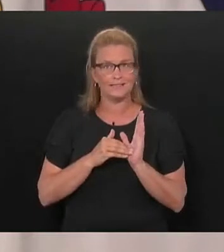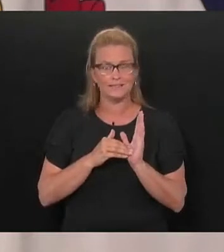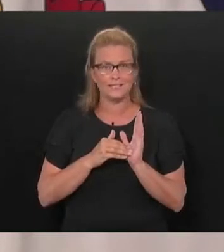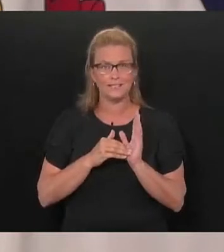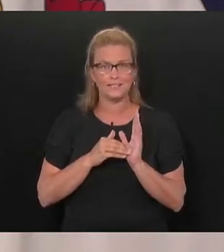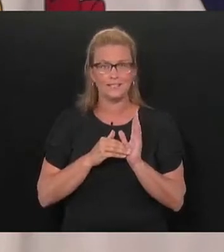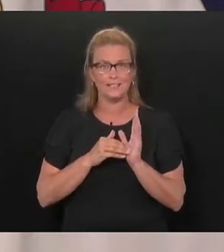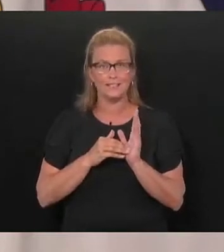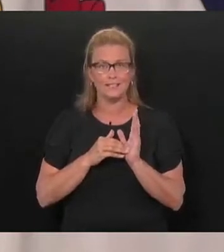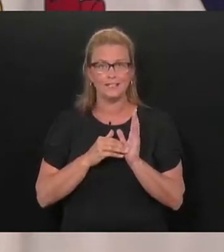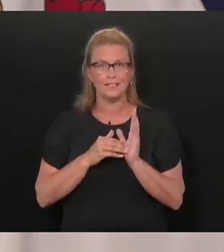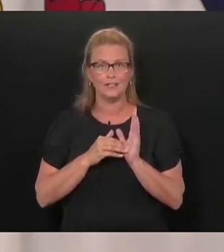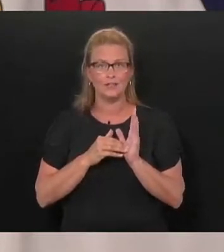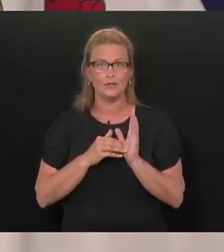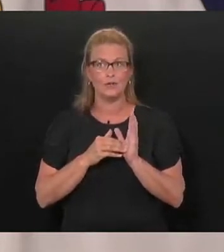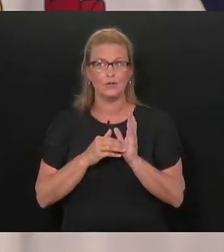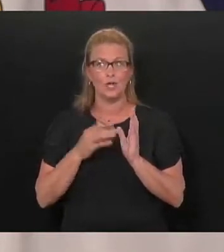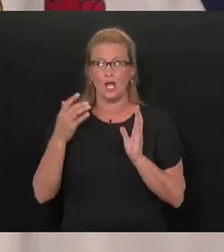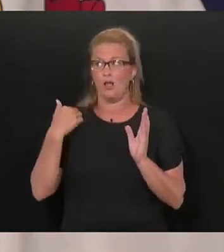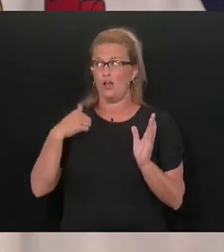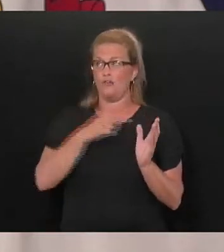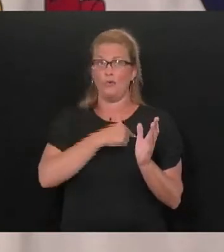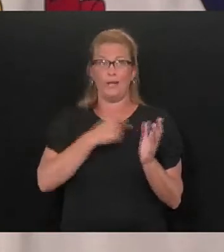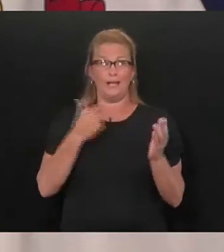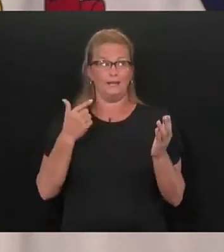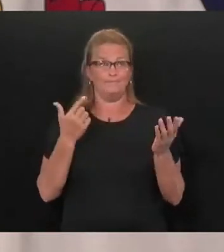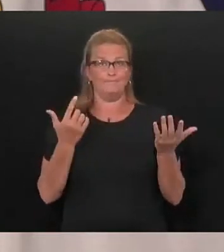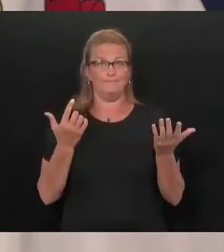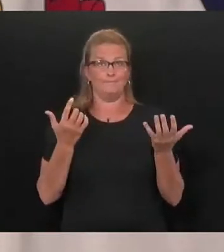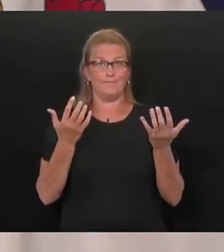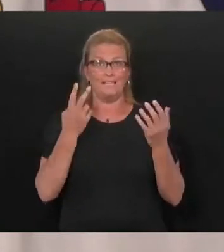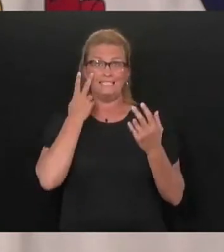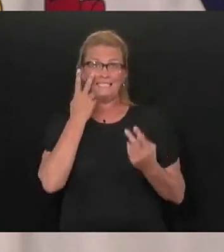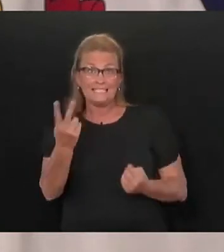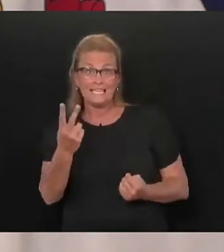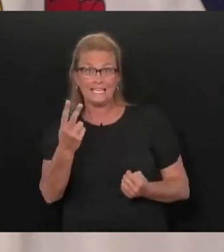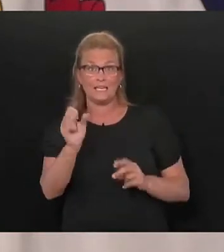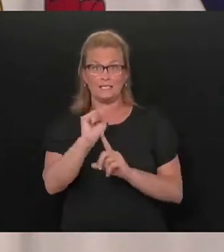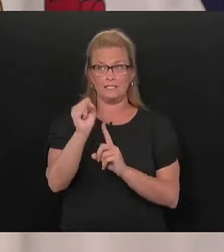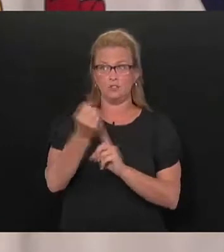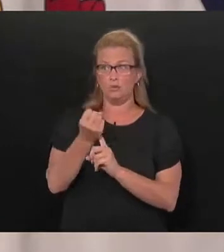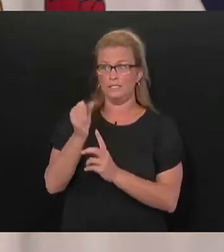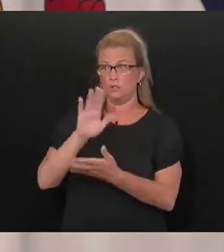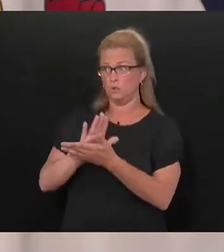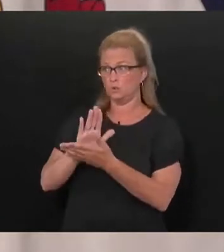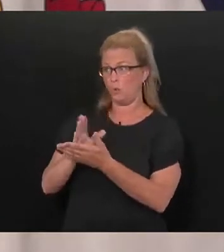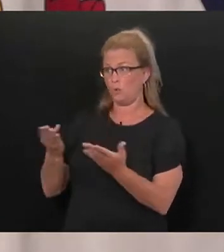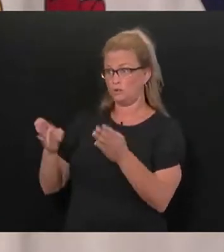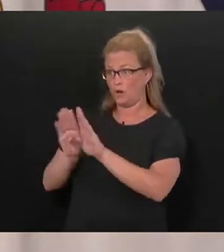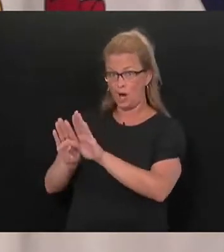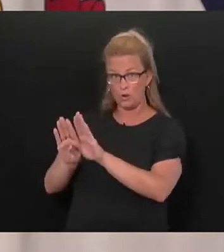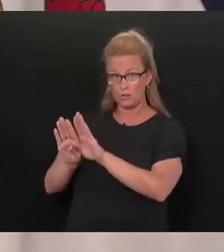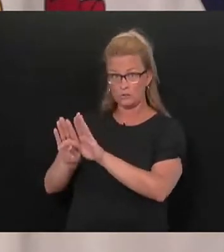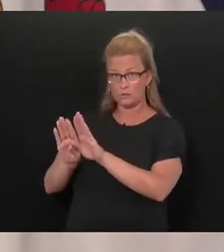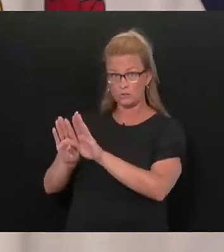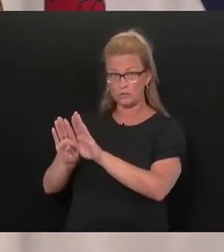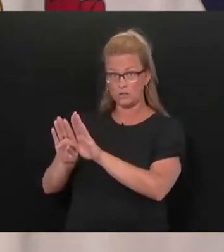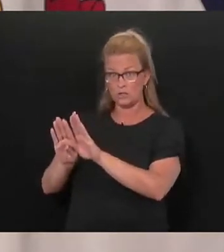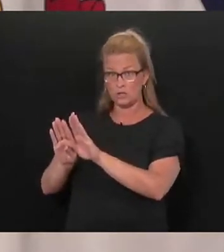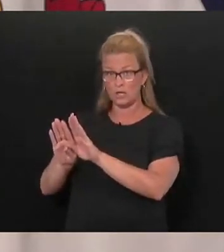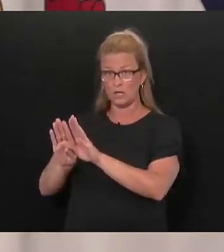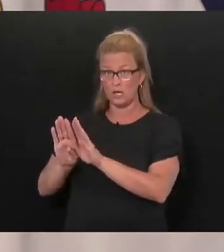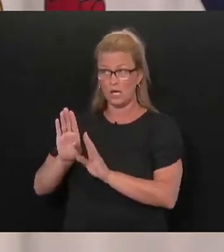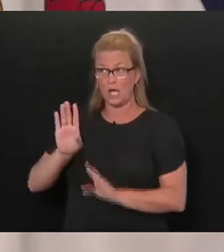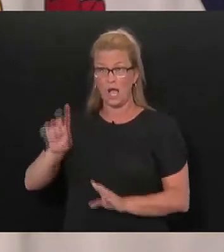that if we get to a point in time where the school is closed and what we have is